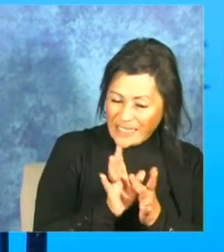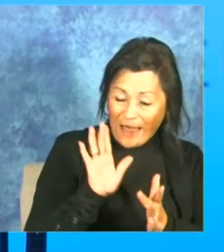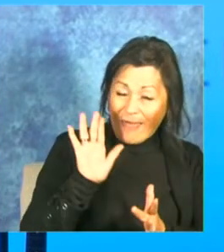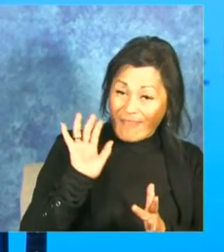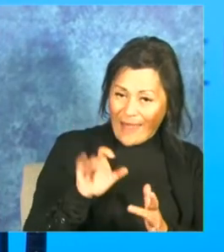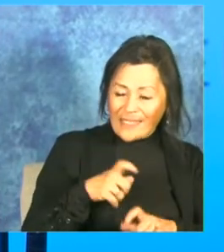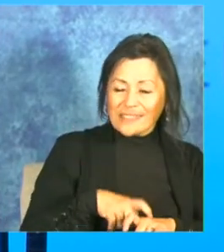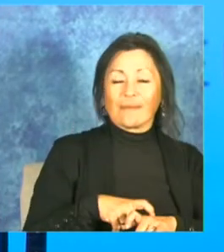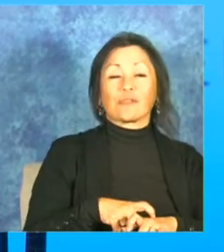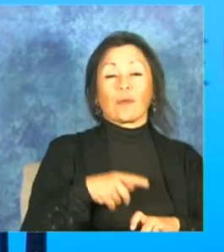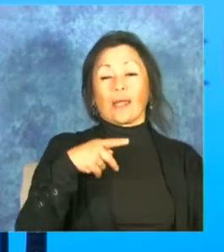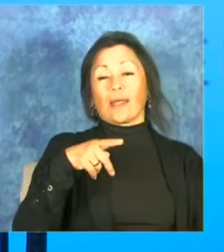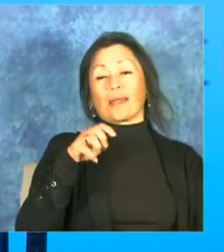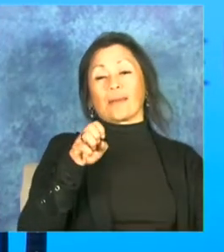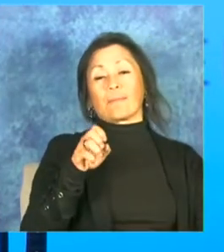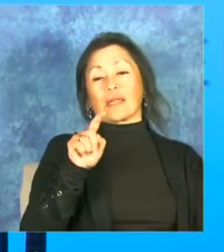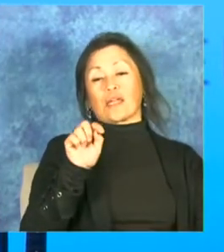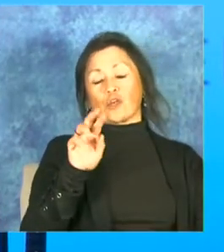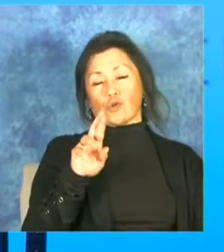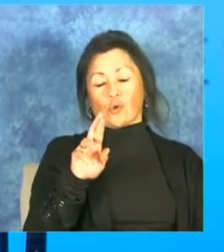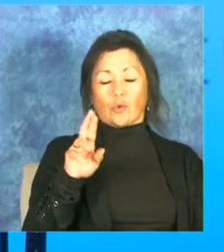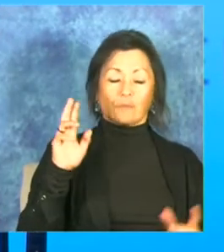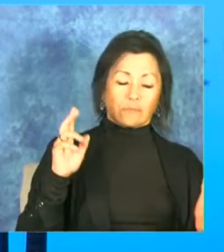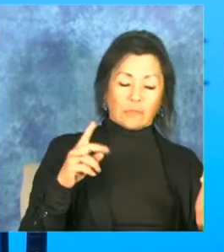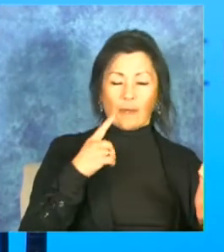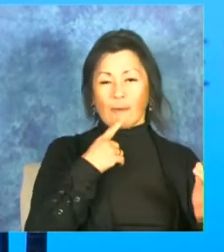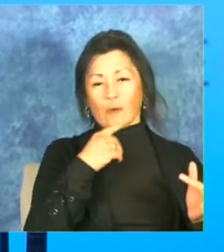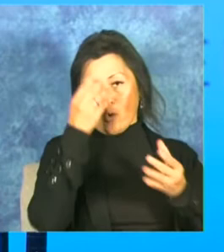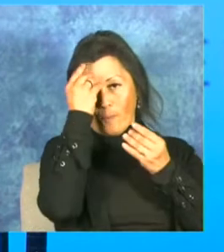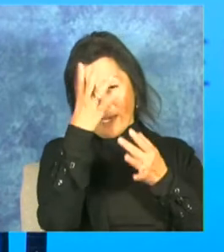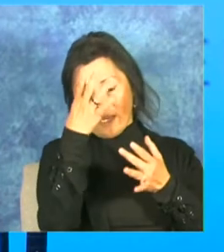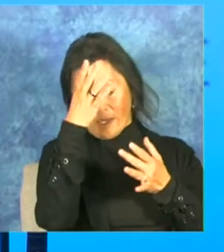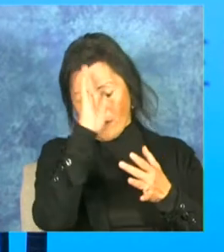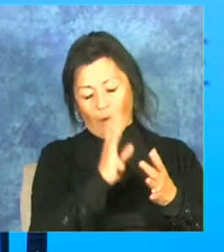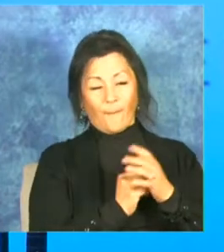So Peter became a because you say so person.